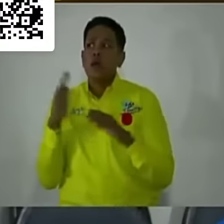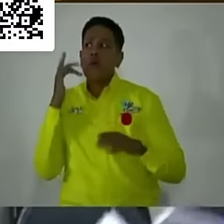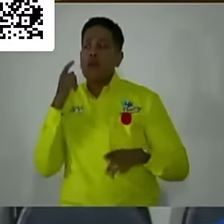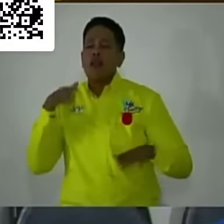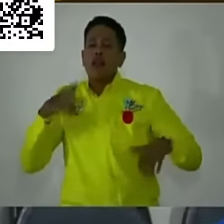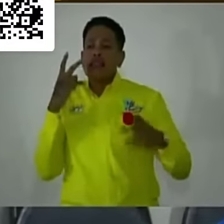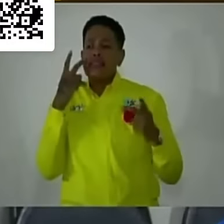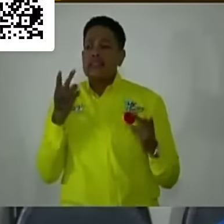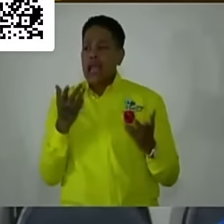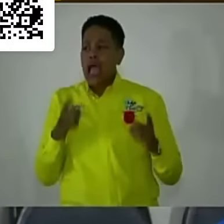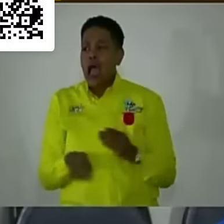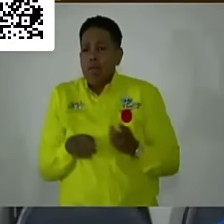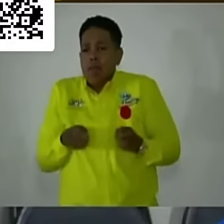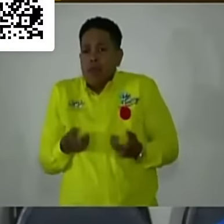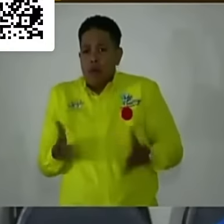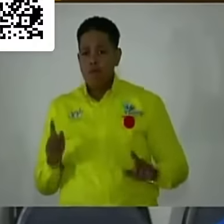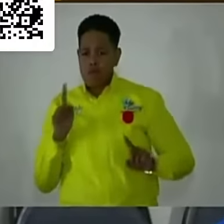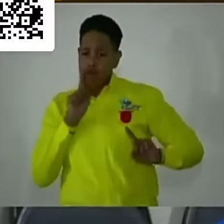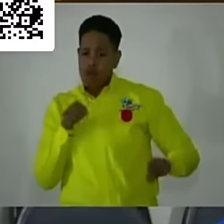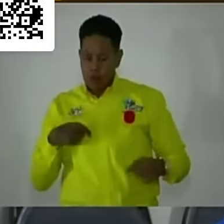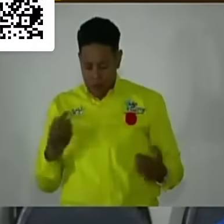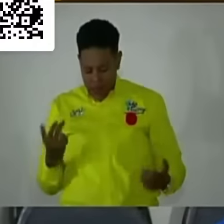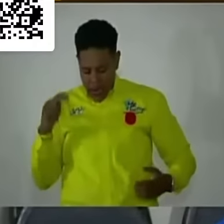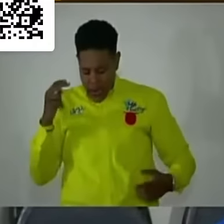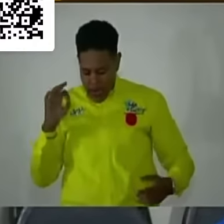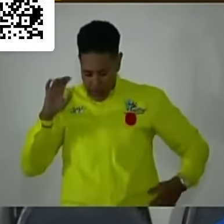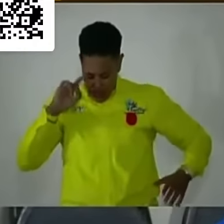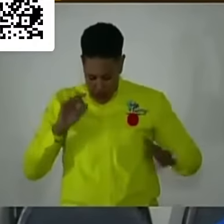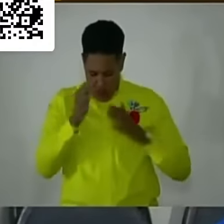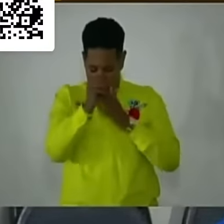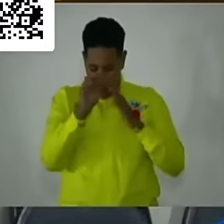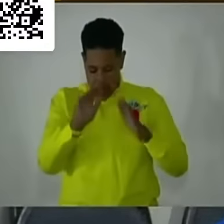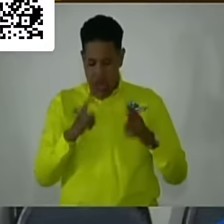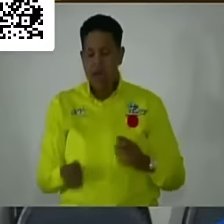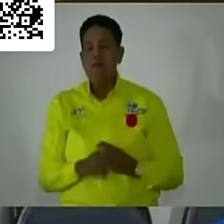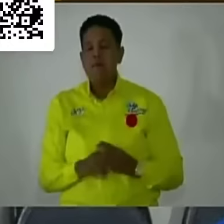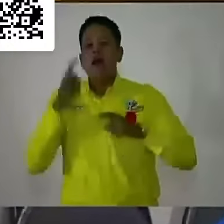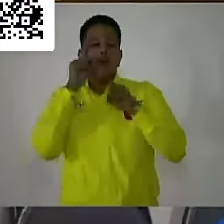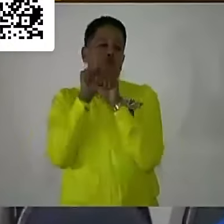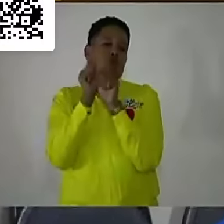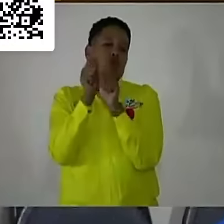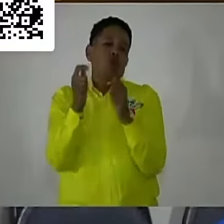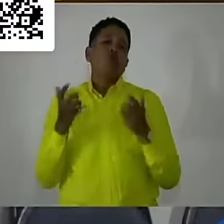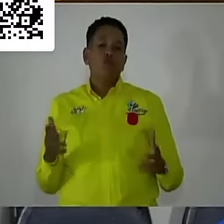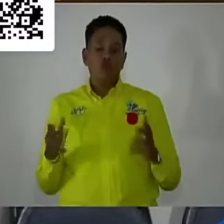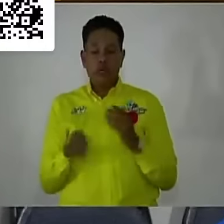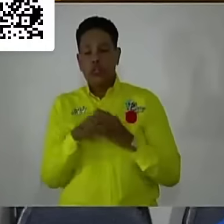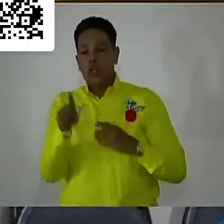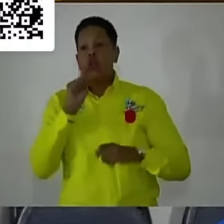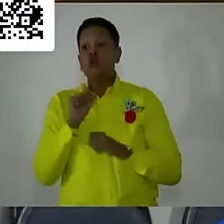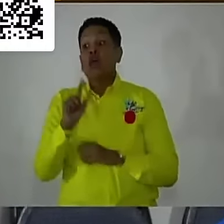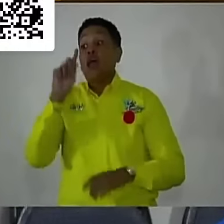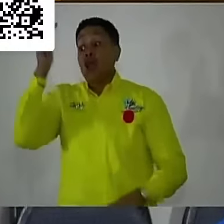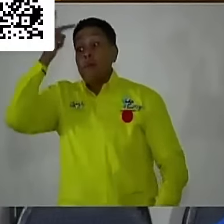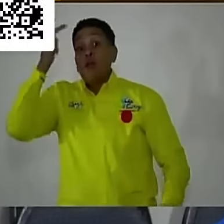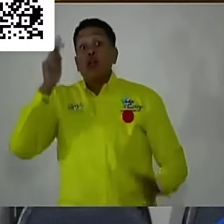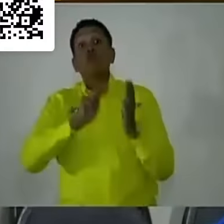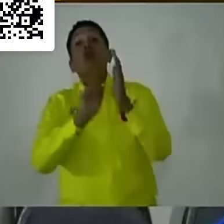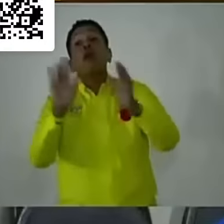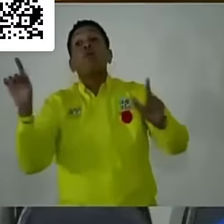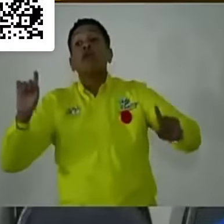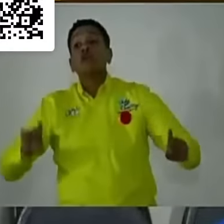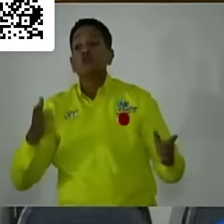see them. This is what was reported to me. The NHF leads on that. But I do agree with you that you, as the political representative, should